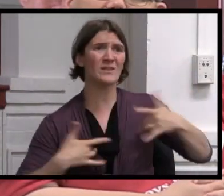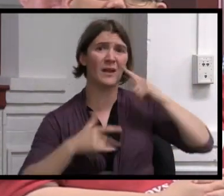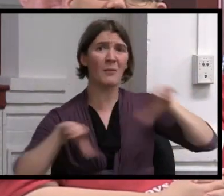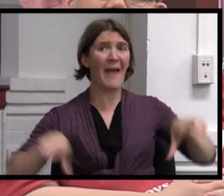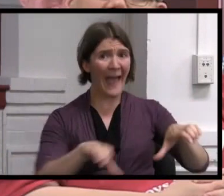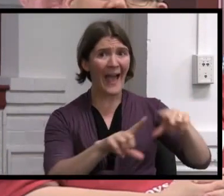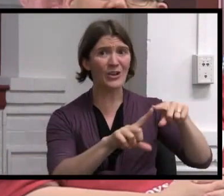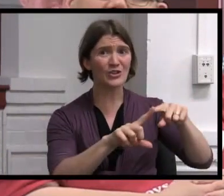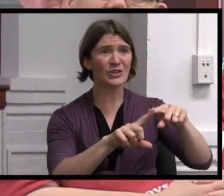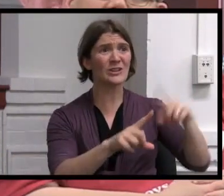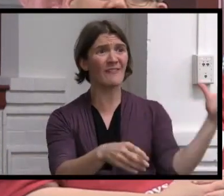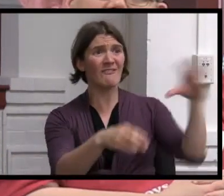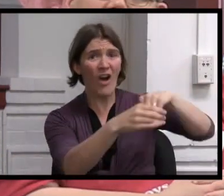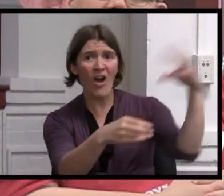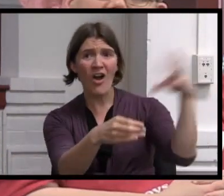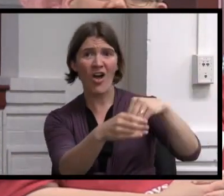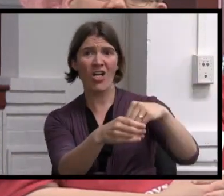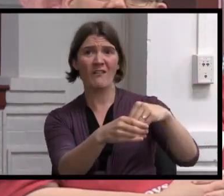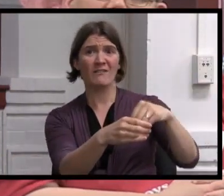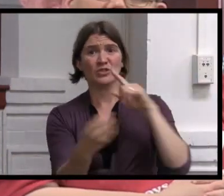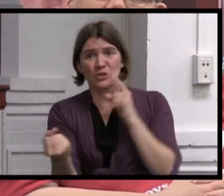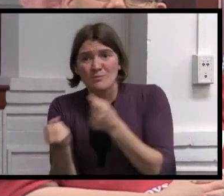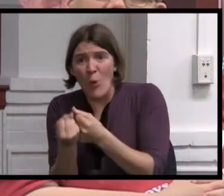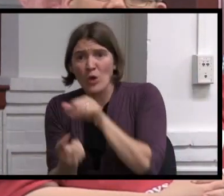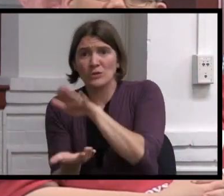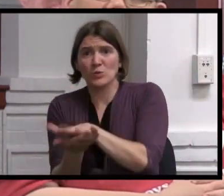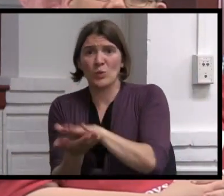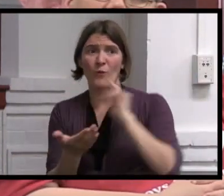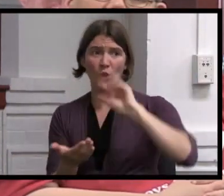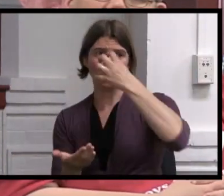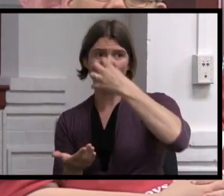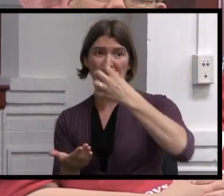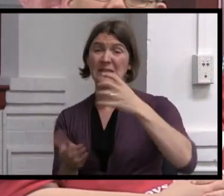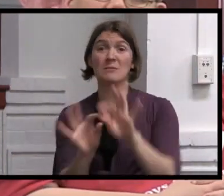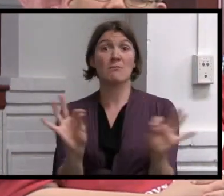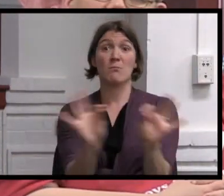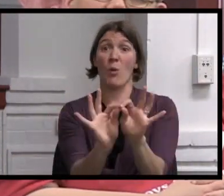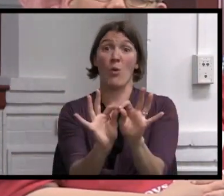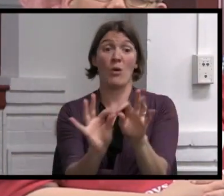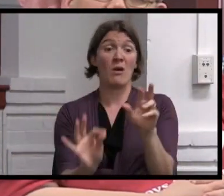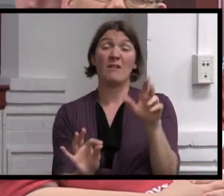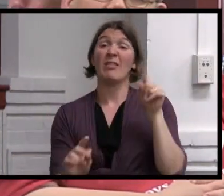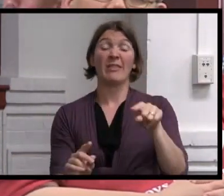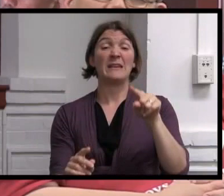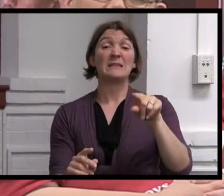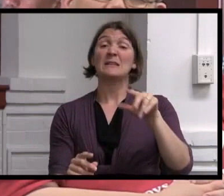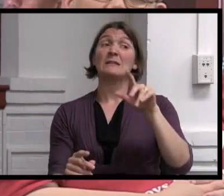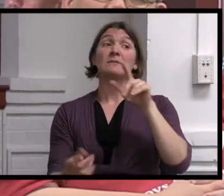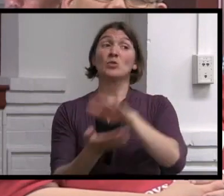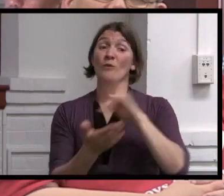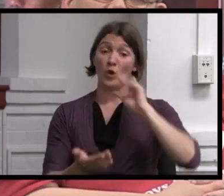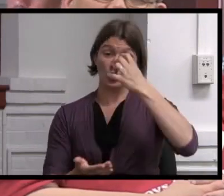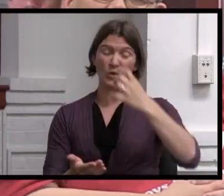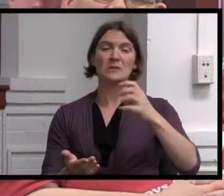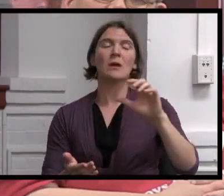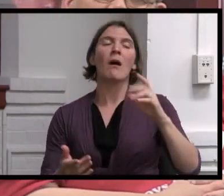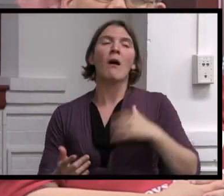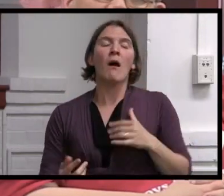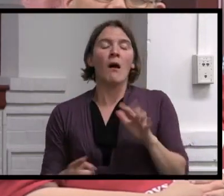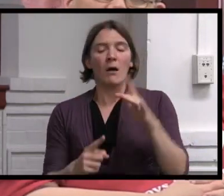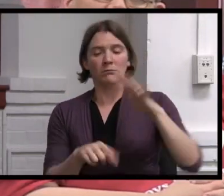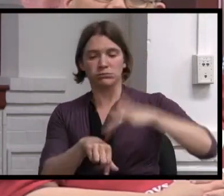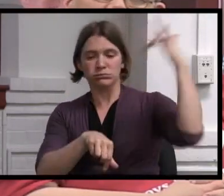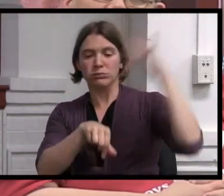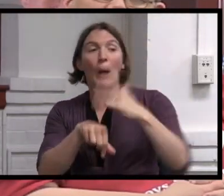action to get involved. It's very important. I think NECA is one of the jewels in Brattleboro's crown. There are